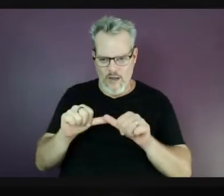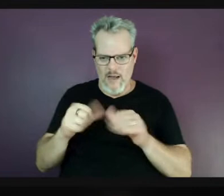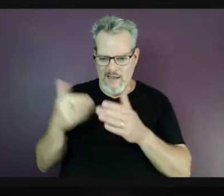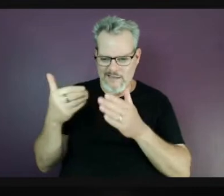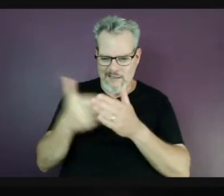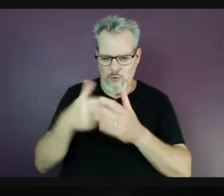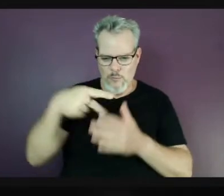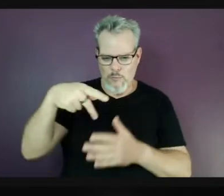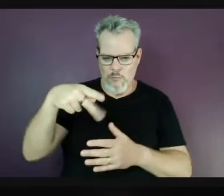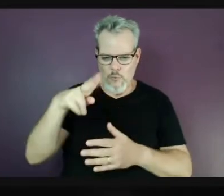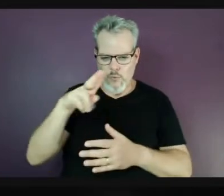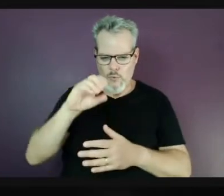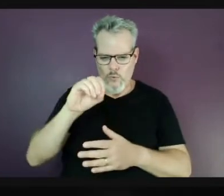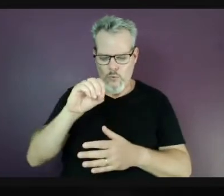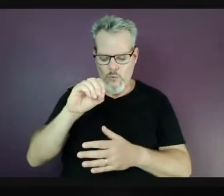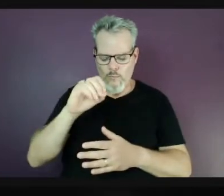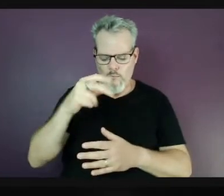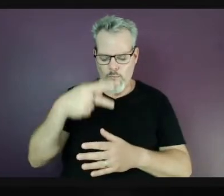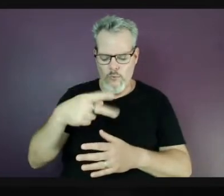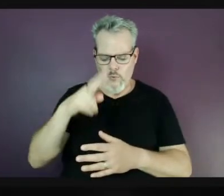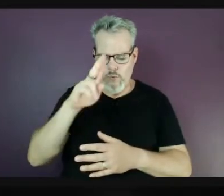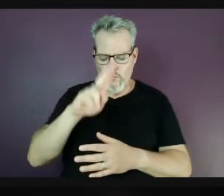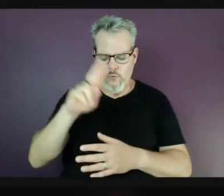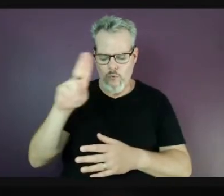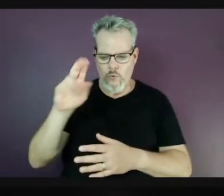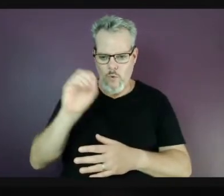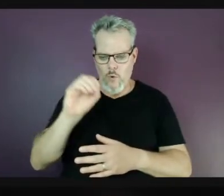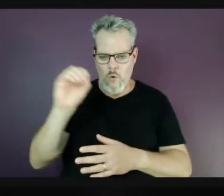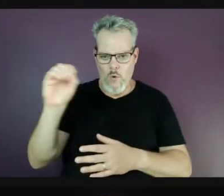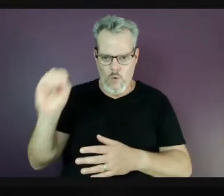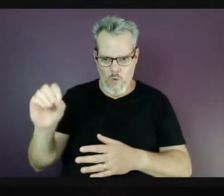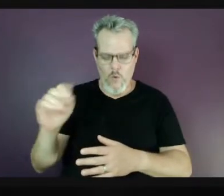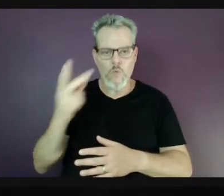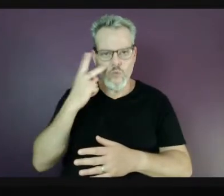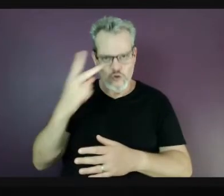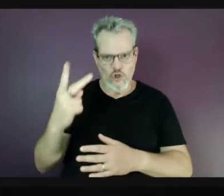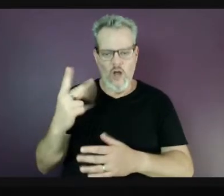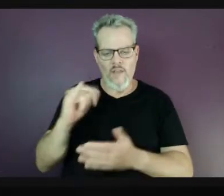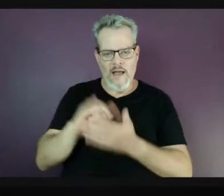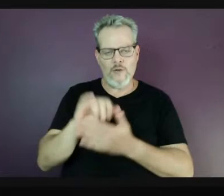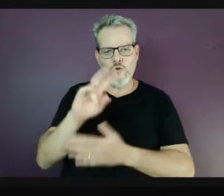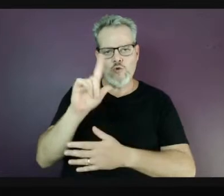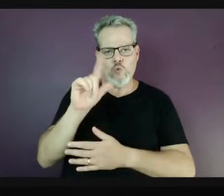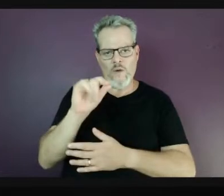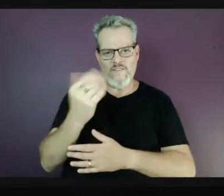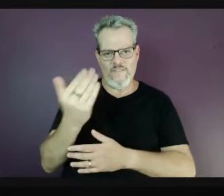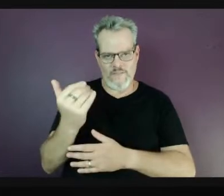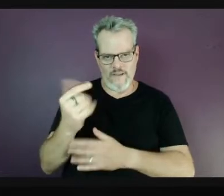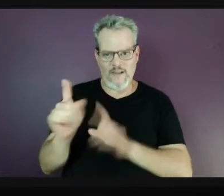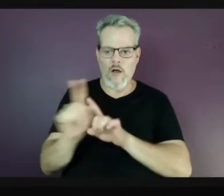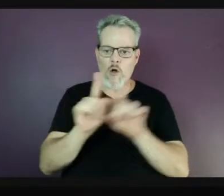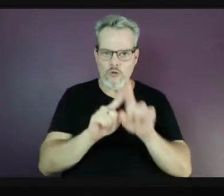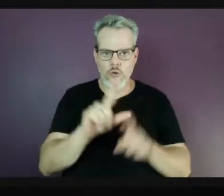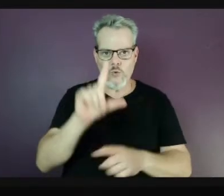time. And so you see that in 2015, also 2006, right? There it is still.